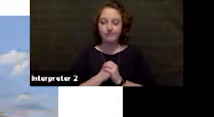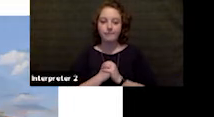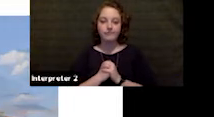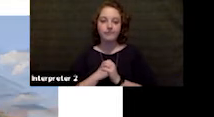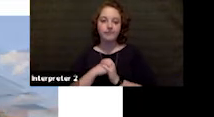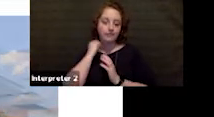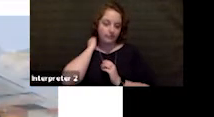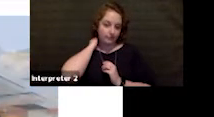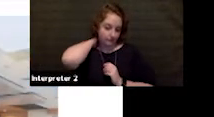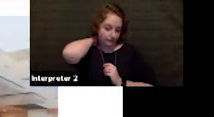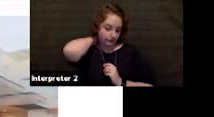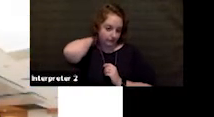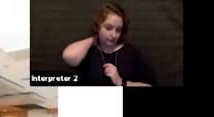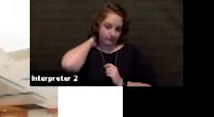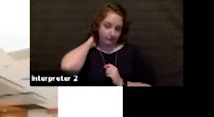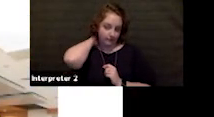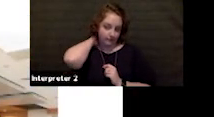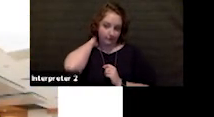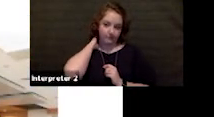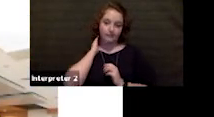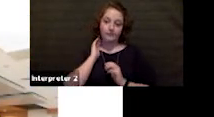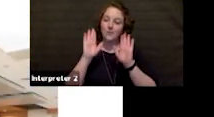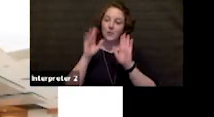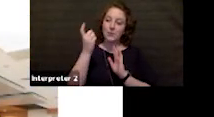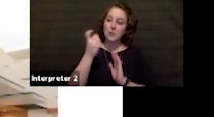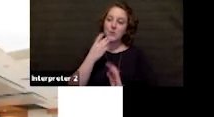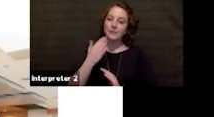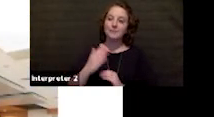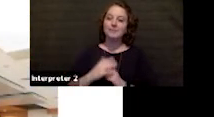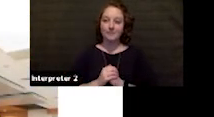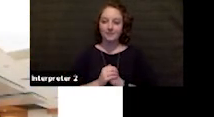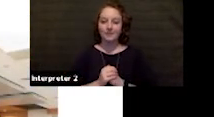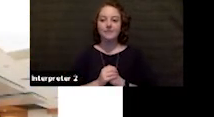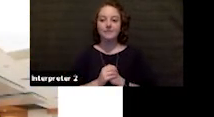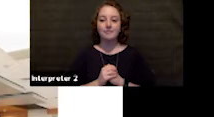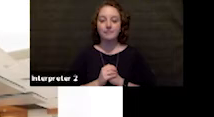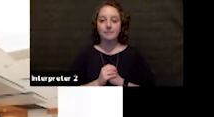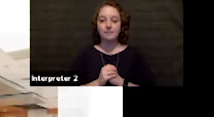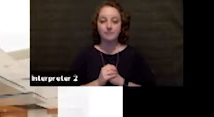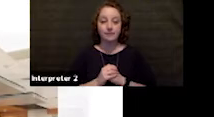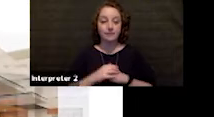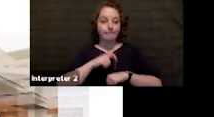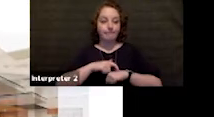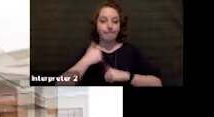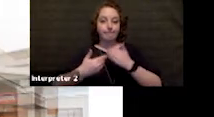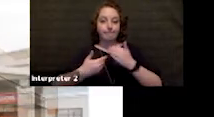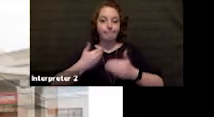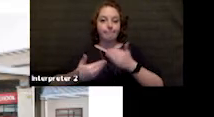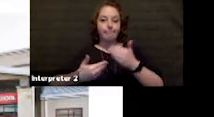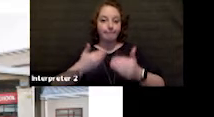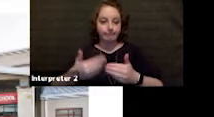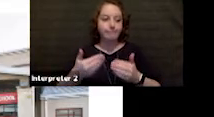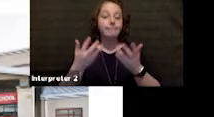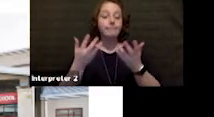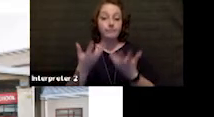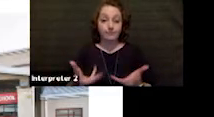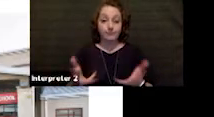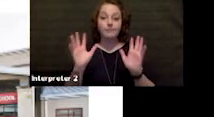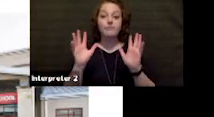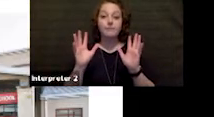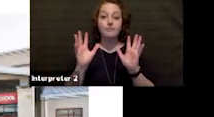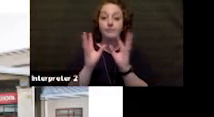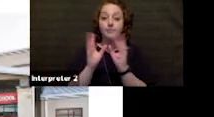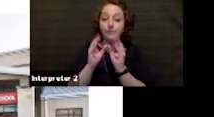Great. Great questions. Thank you. In the interest of time, we'll keep moving along, and then we'll circle back at the end of the meeting or parking lot some of